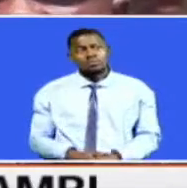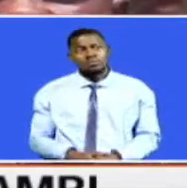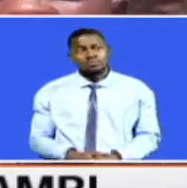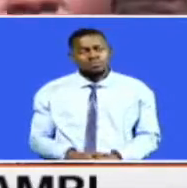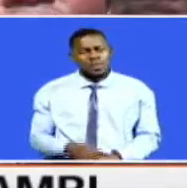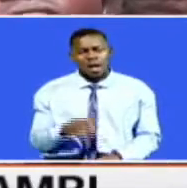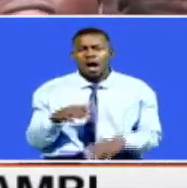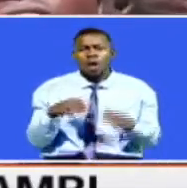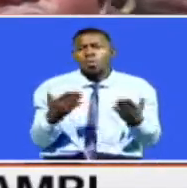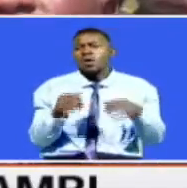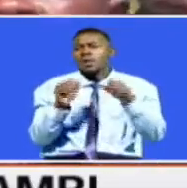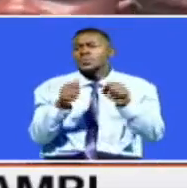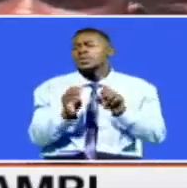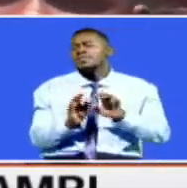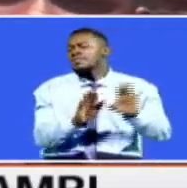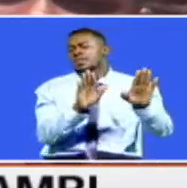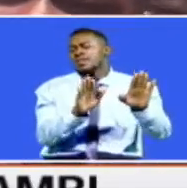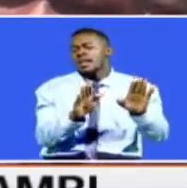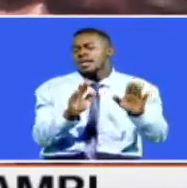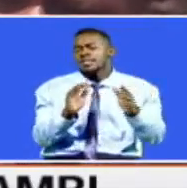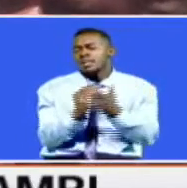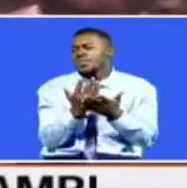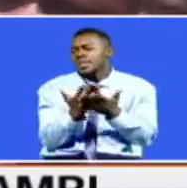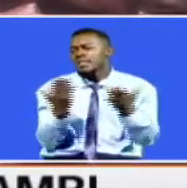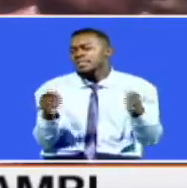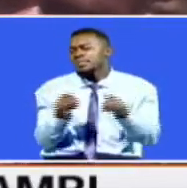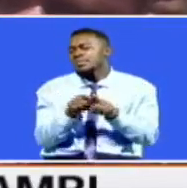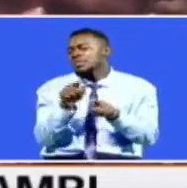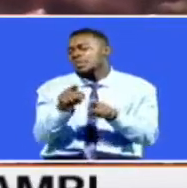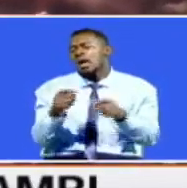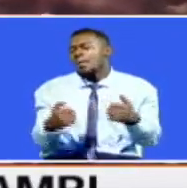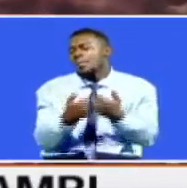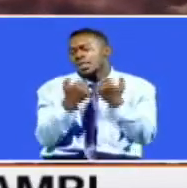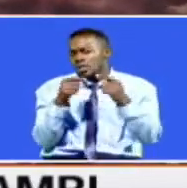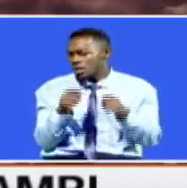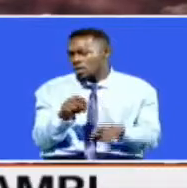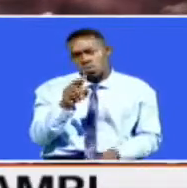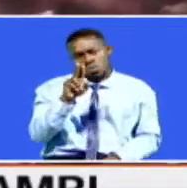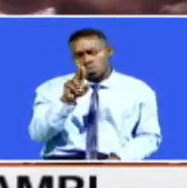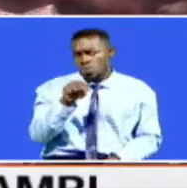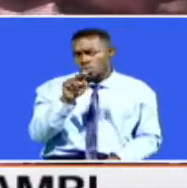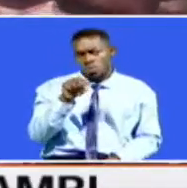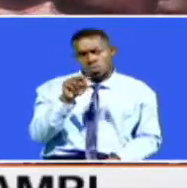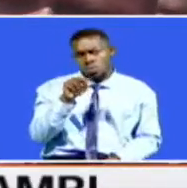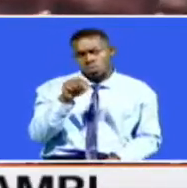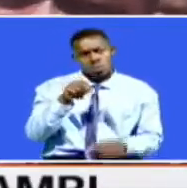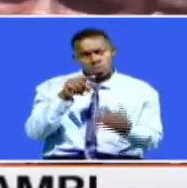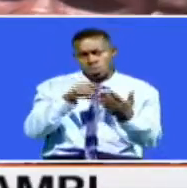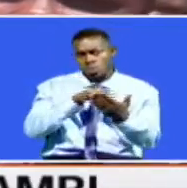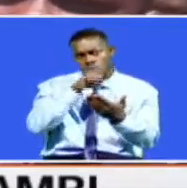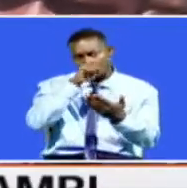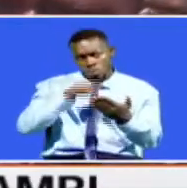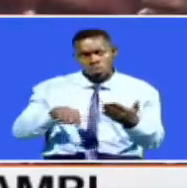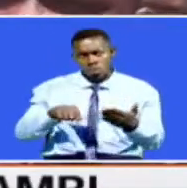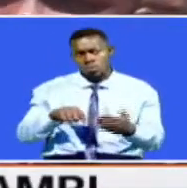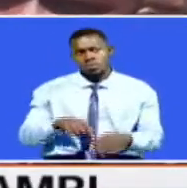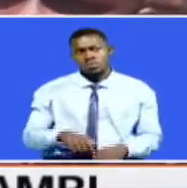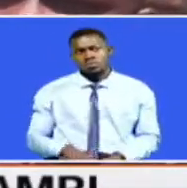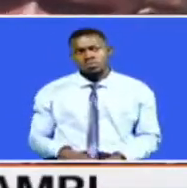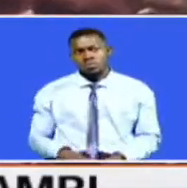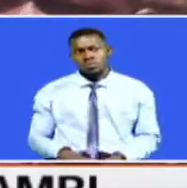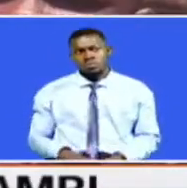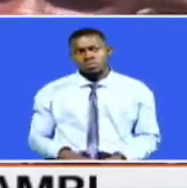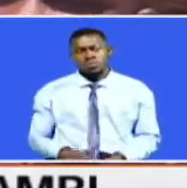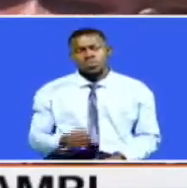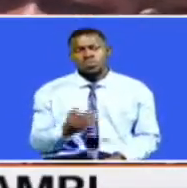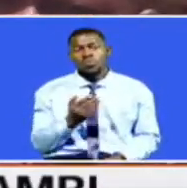could be a systematic, organized way of frustrating this government and to discredit this government from its own people. And